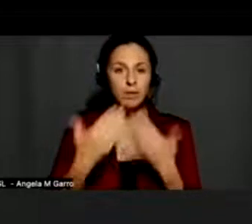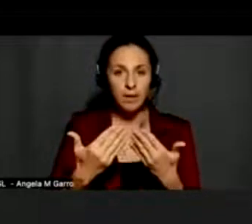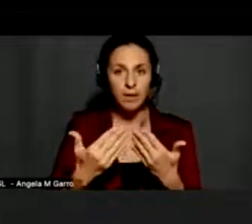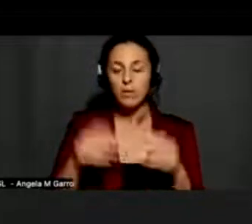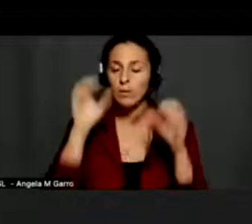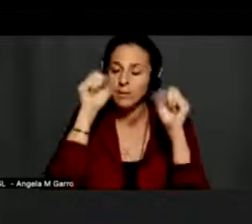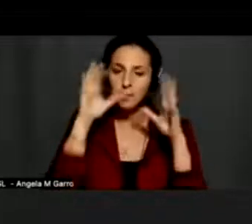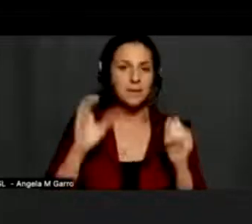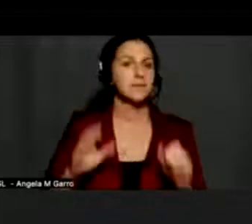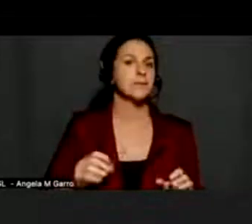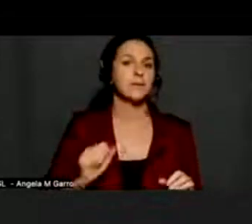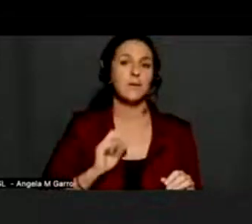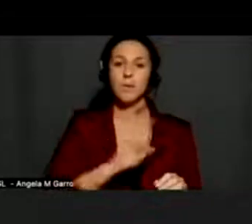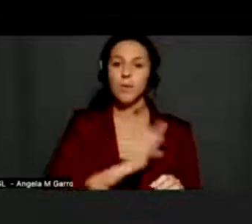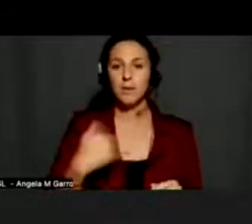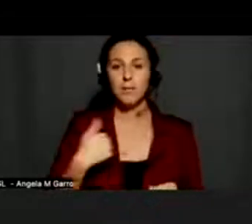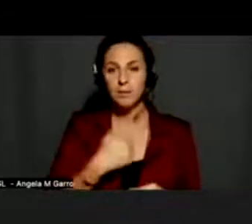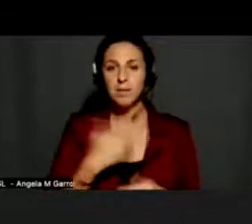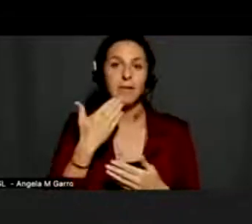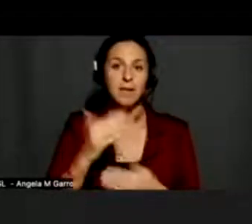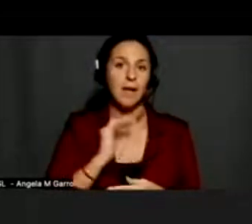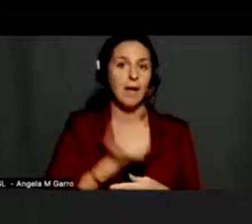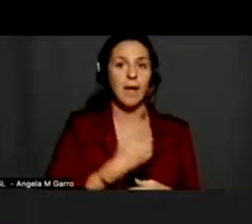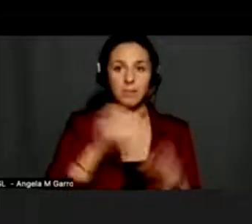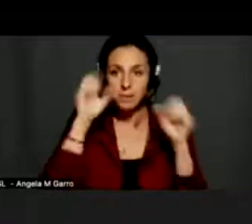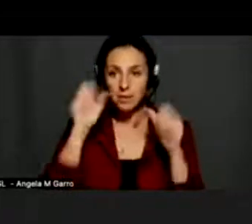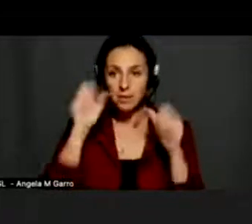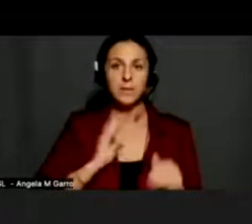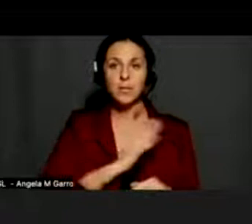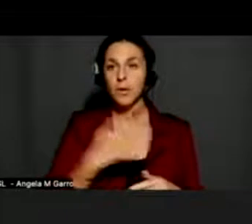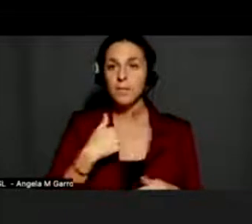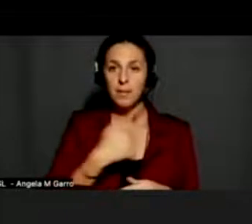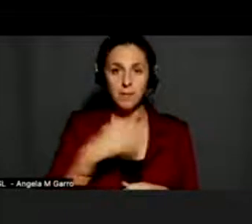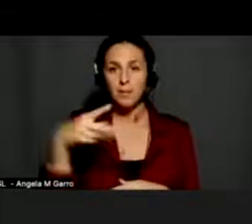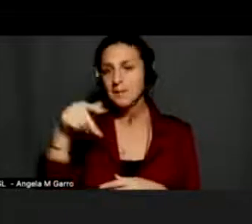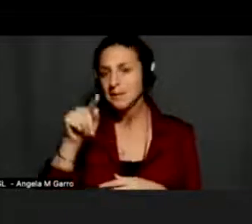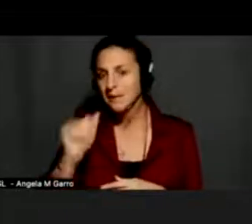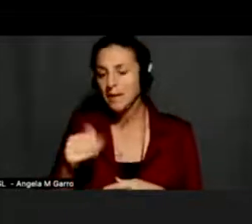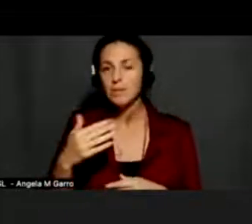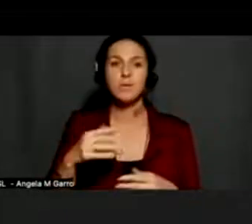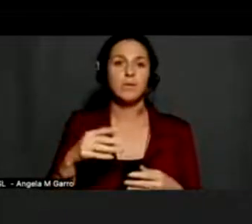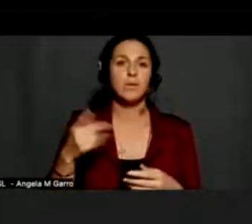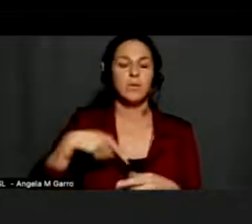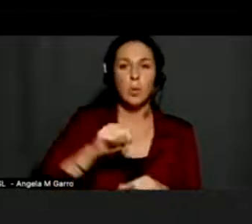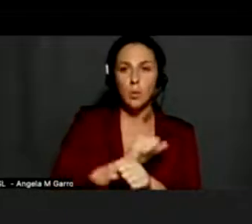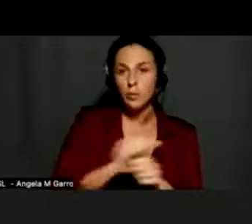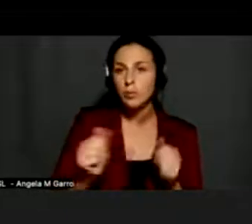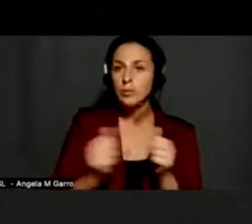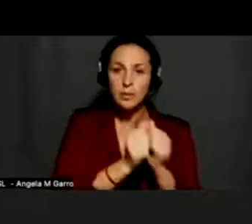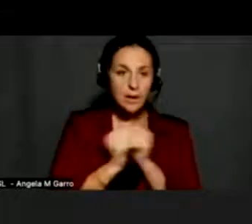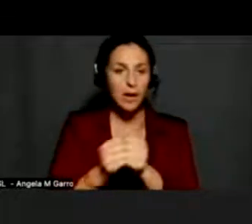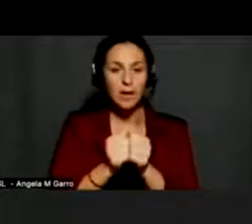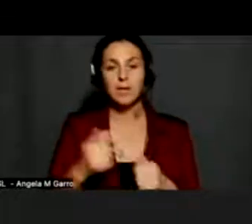board members, thank our amazing board members in PTA who work together to ensure that our students have an amazing